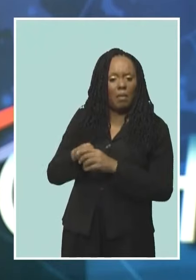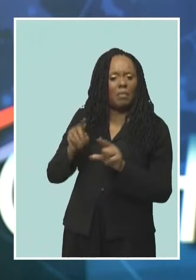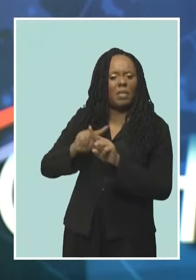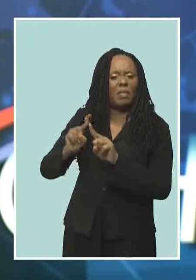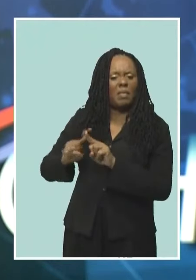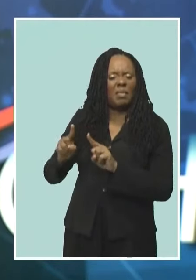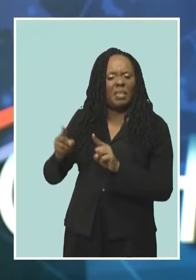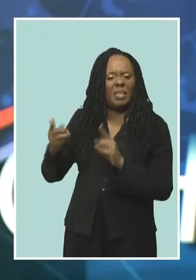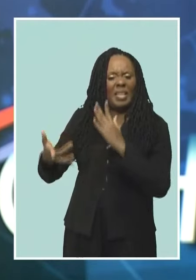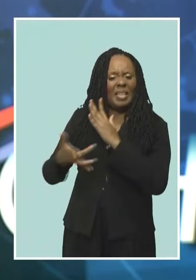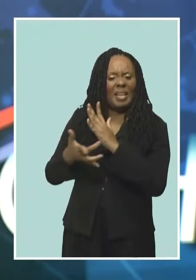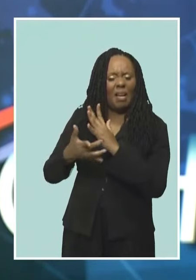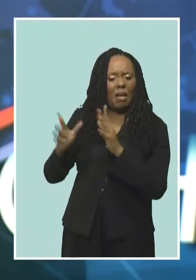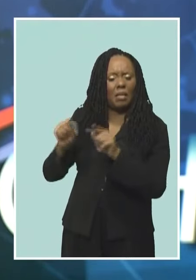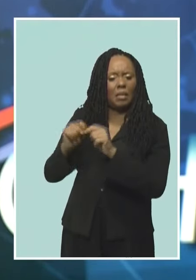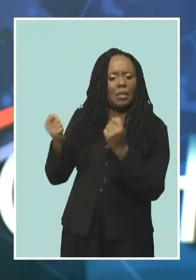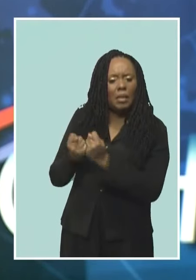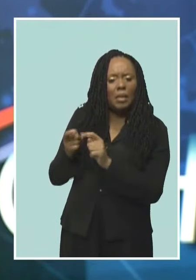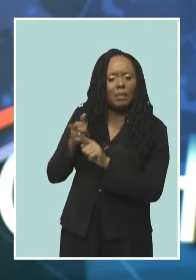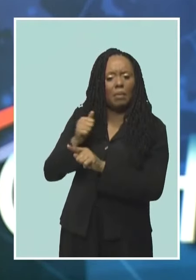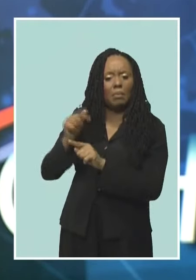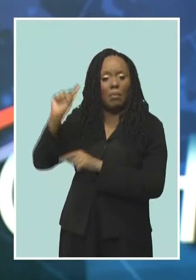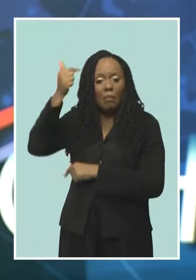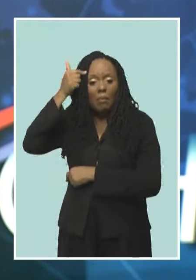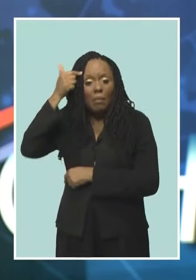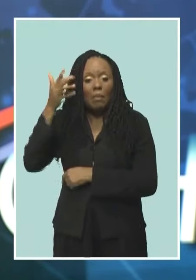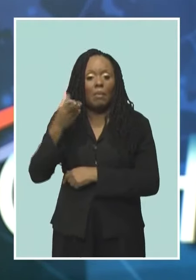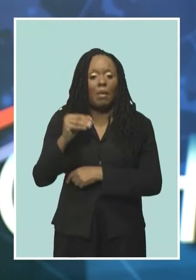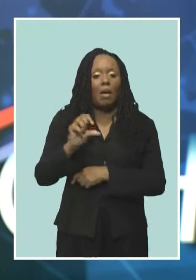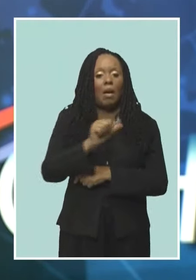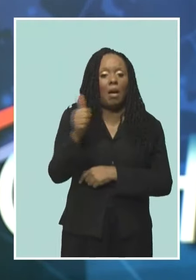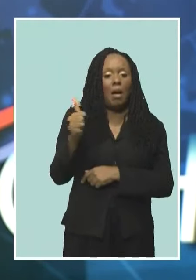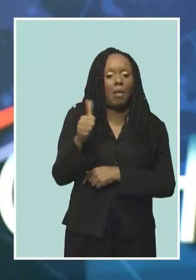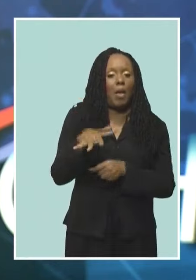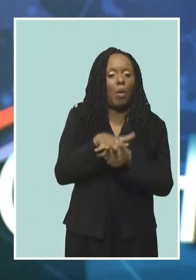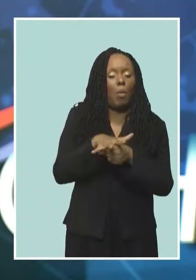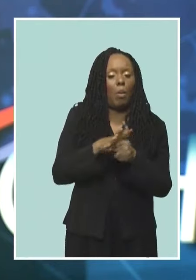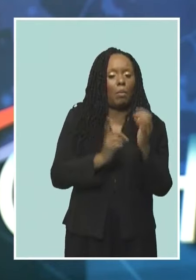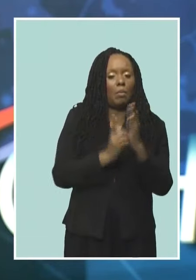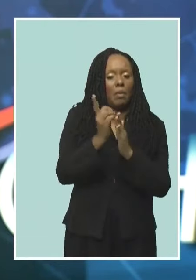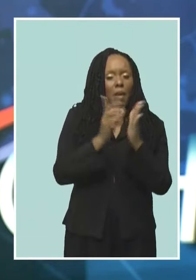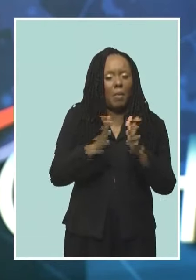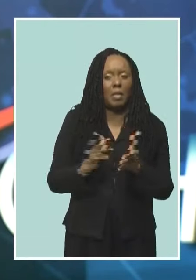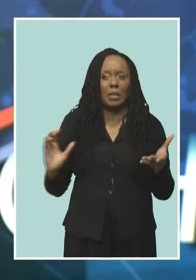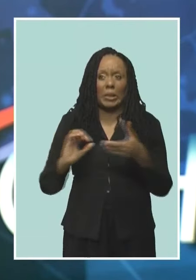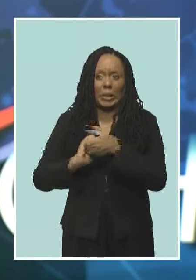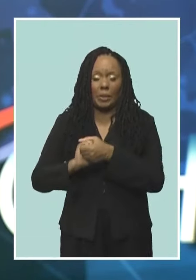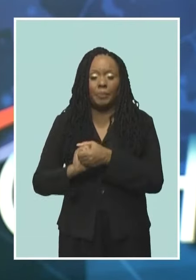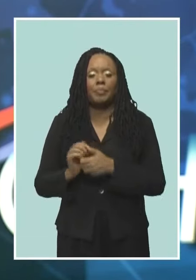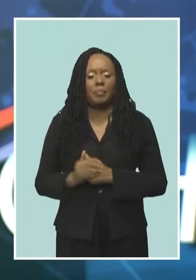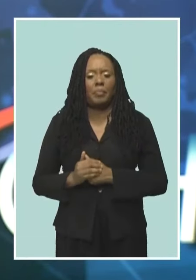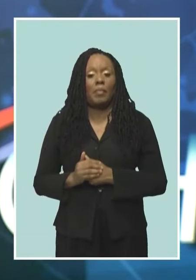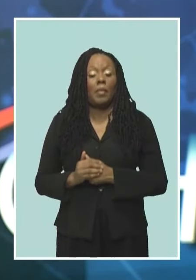technology teams from across government and local technology developers. She also explained how a partnership with the Barbados Defence Force is set